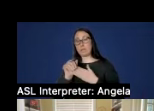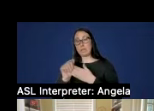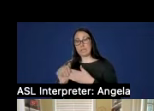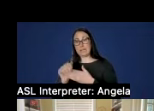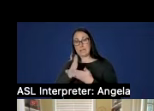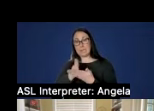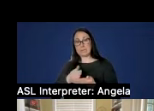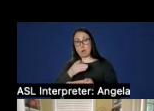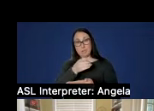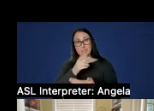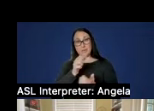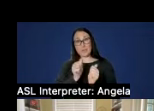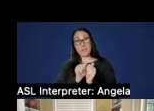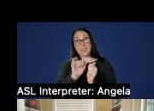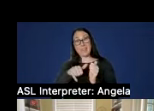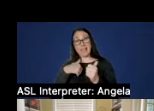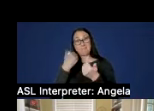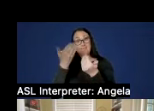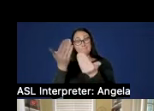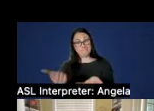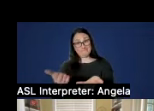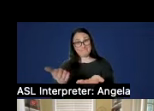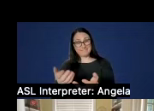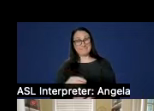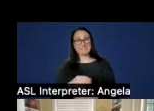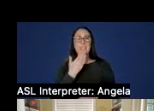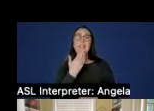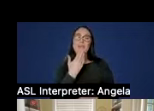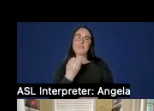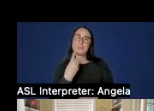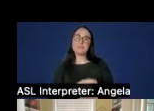with that, I'm going to hand it over to you. Thank you, everybody.